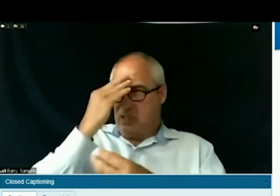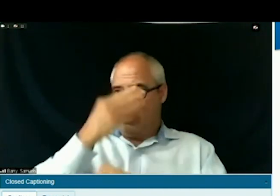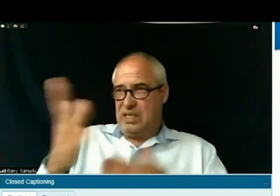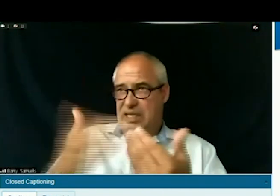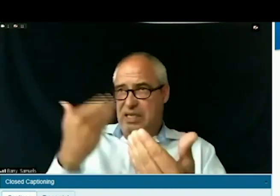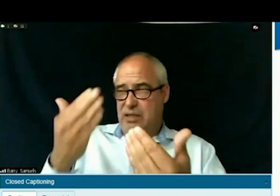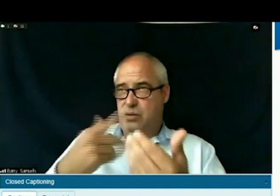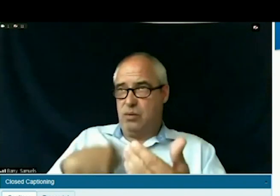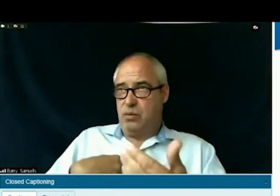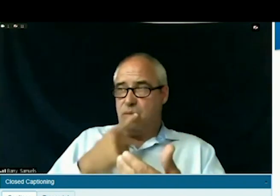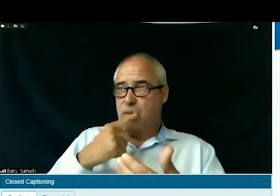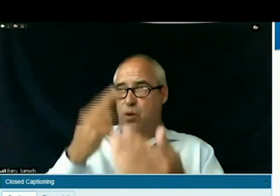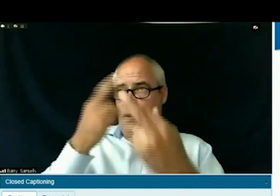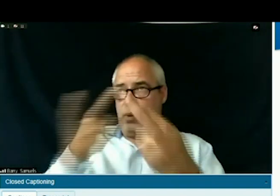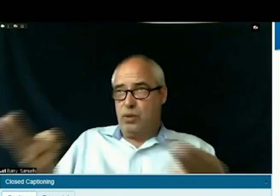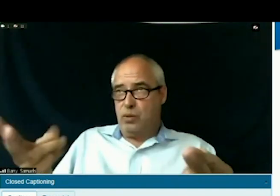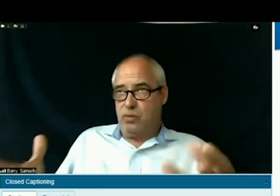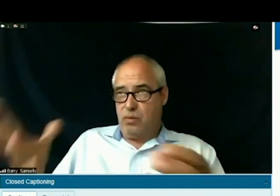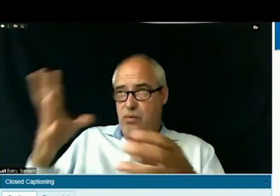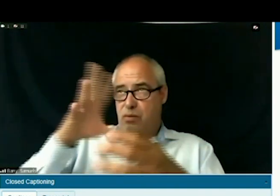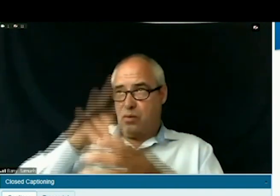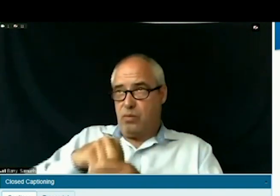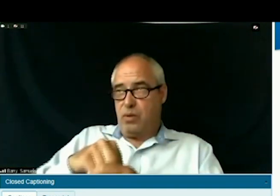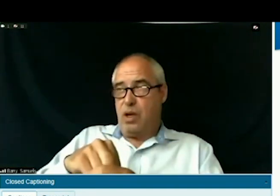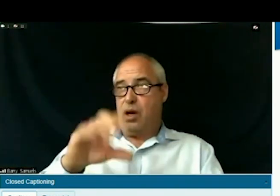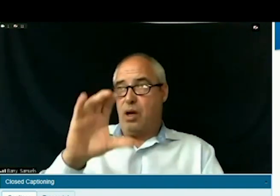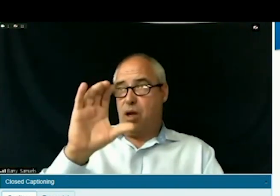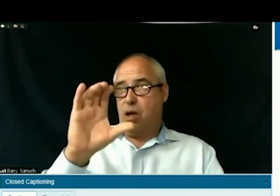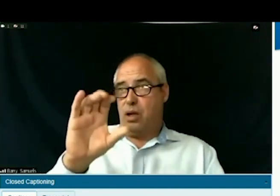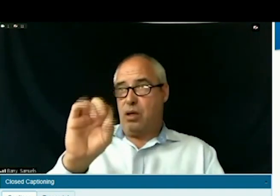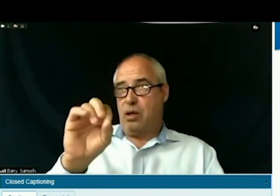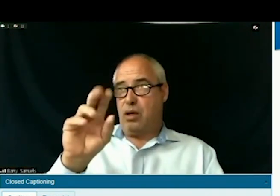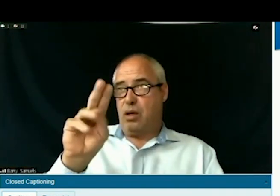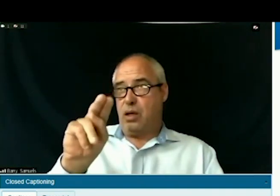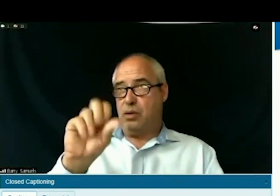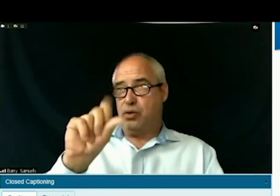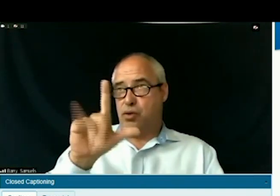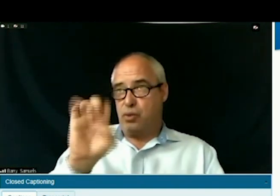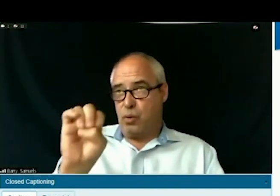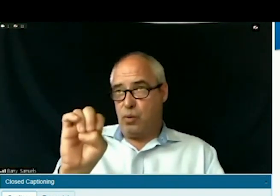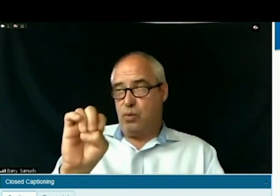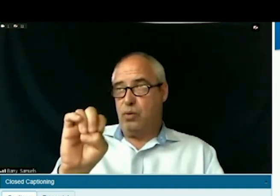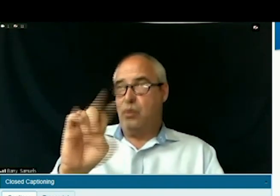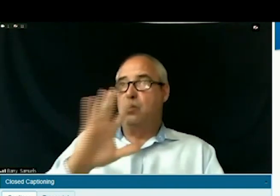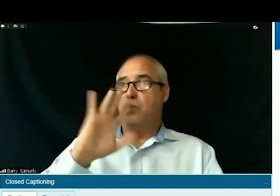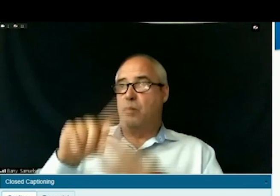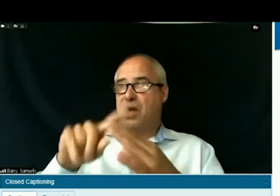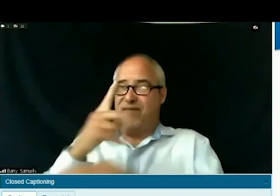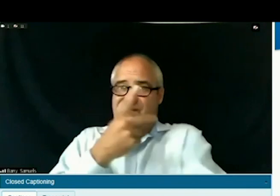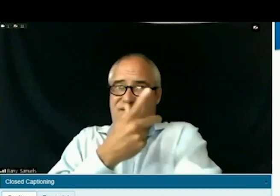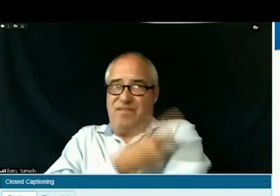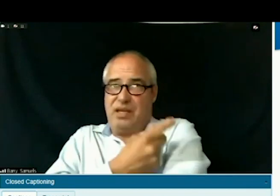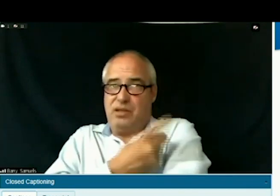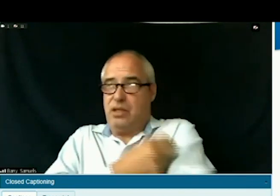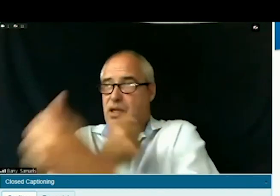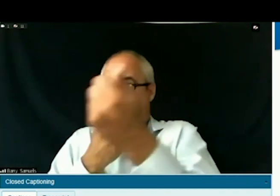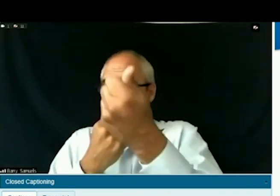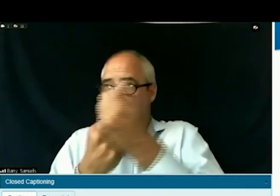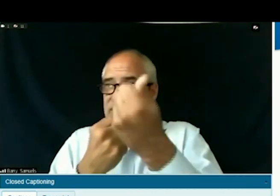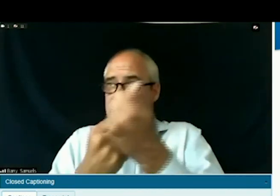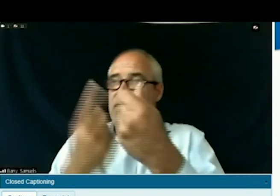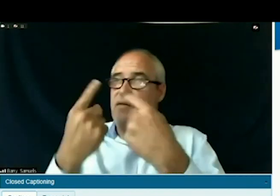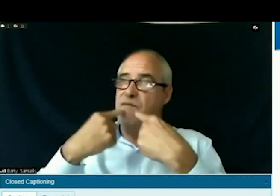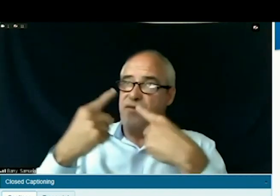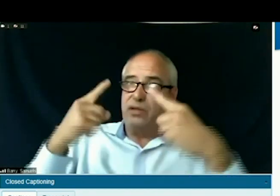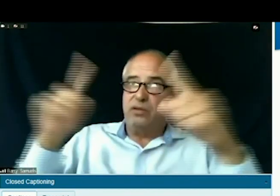pulled a resource together. It is on the console, really talking about vaccine advocacy, and it covered a lot of things that was talked